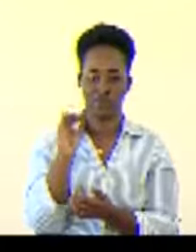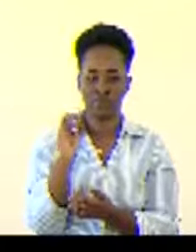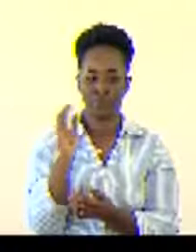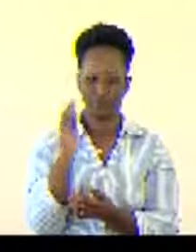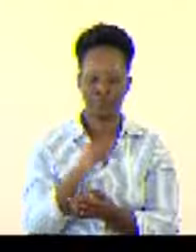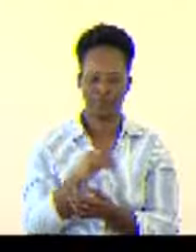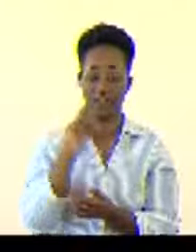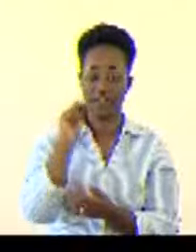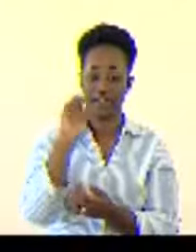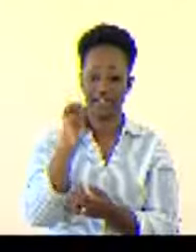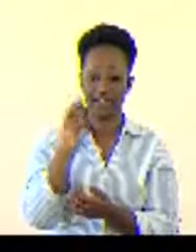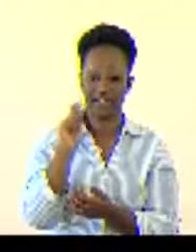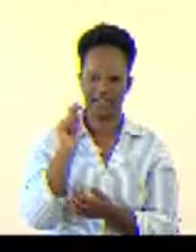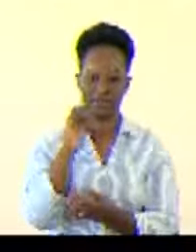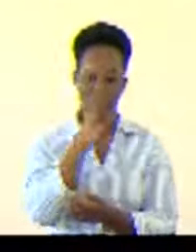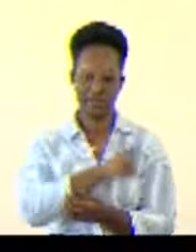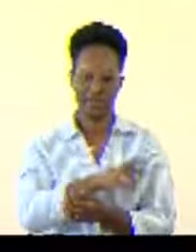ratio.